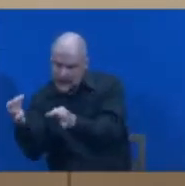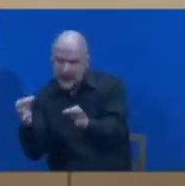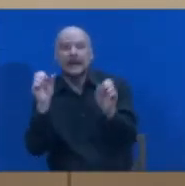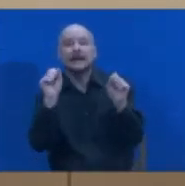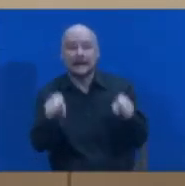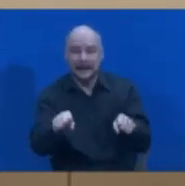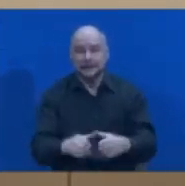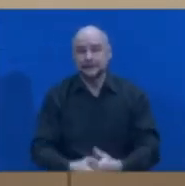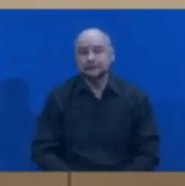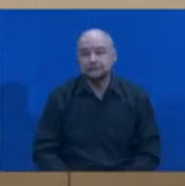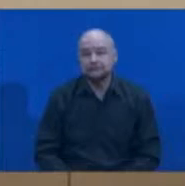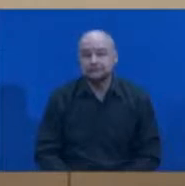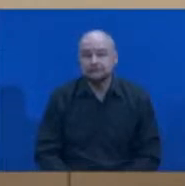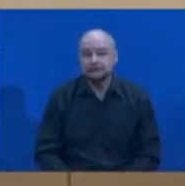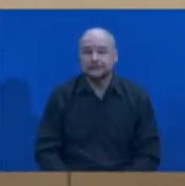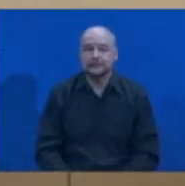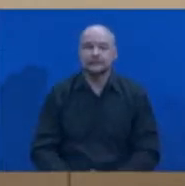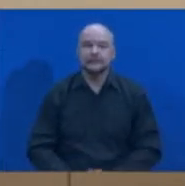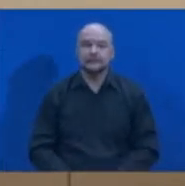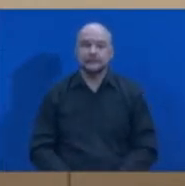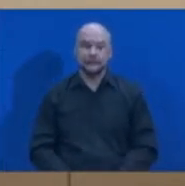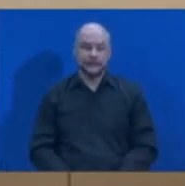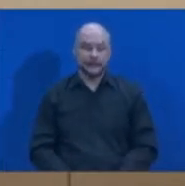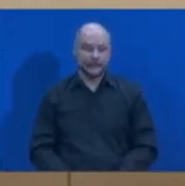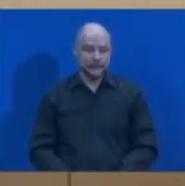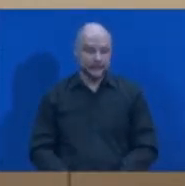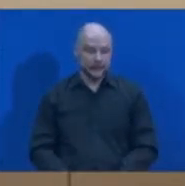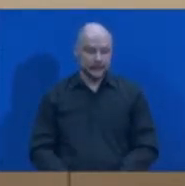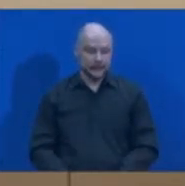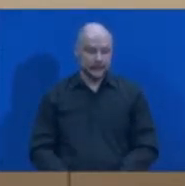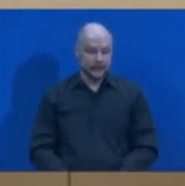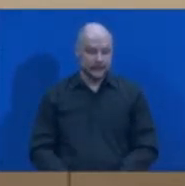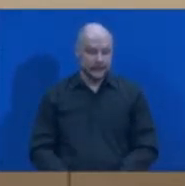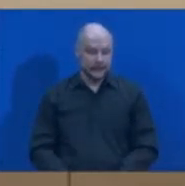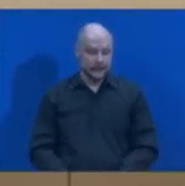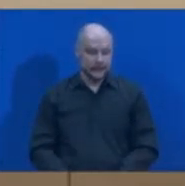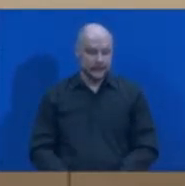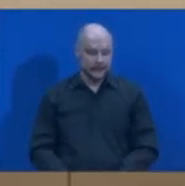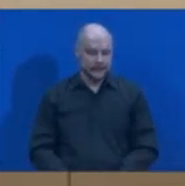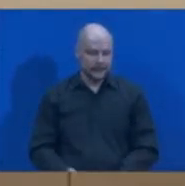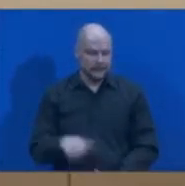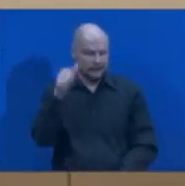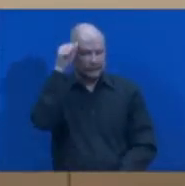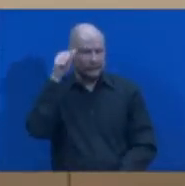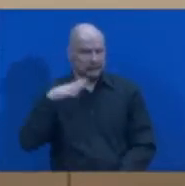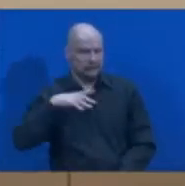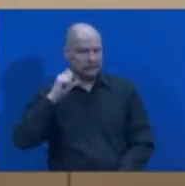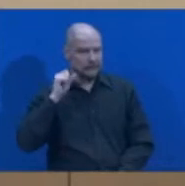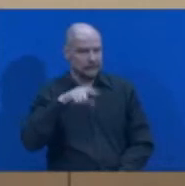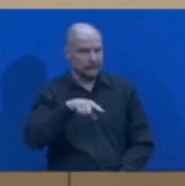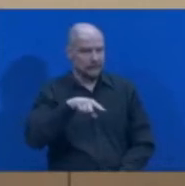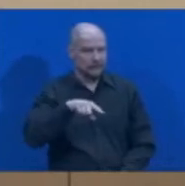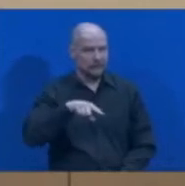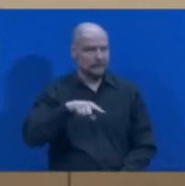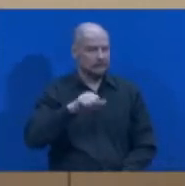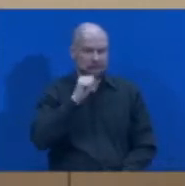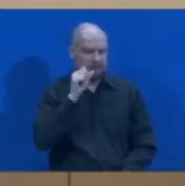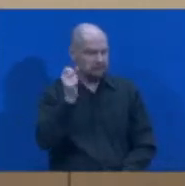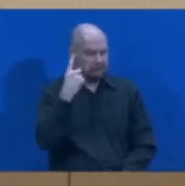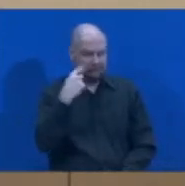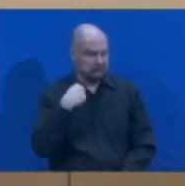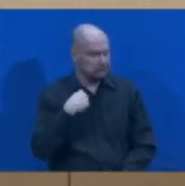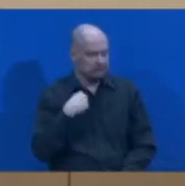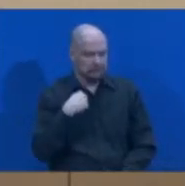It's Tony Messia with the Charlotte letter. One of the aspects of the governor's order is that it allows counties to go beyond what has